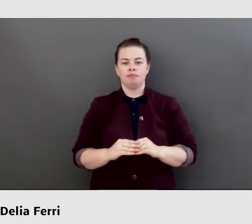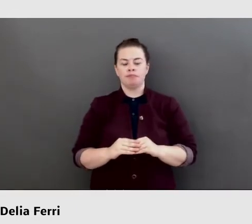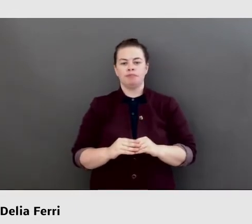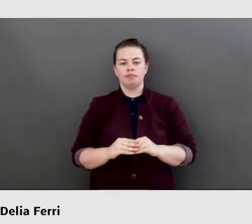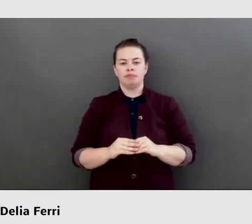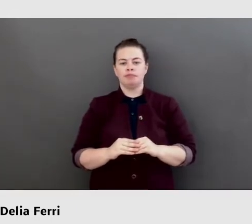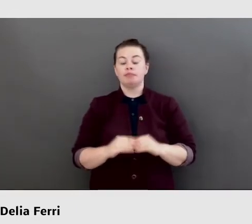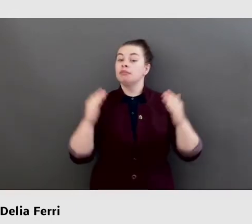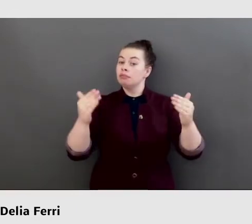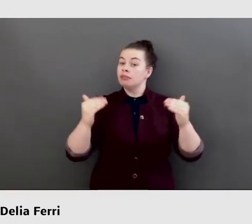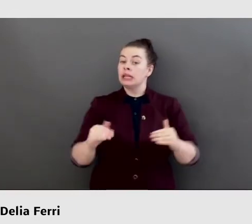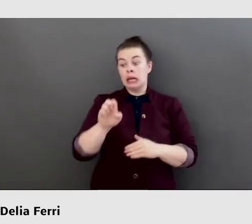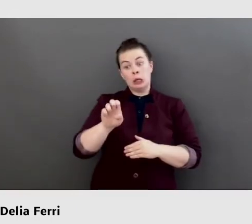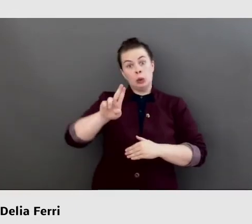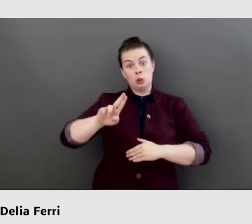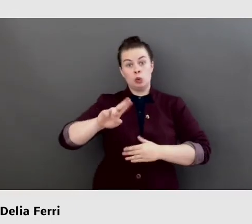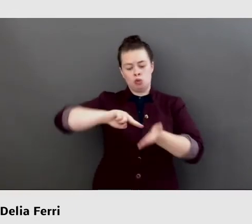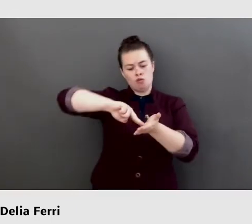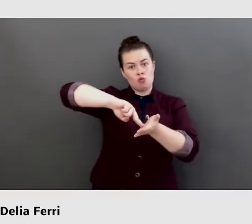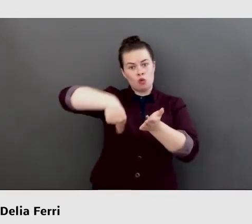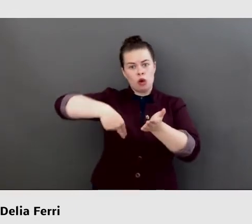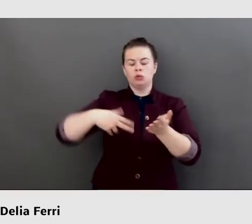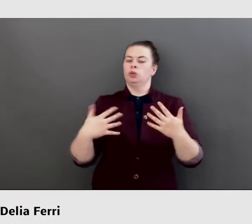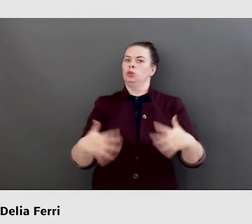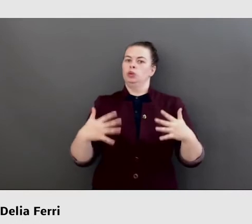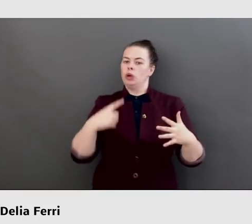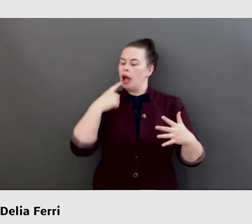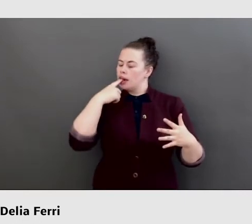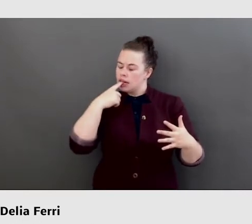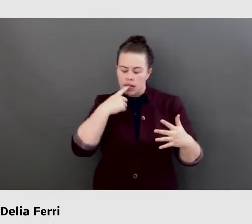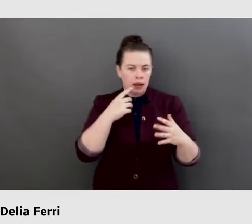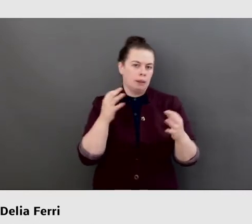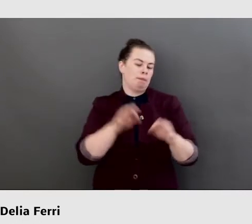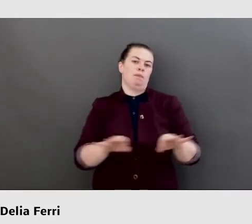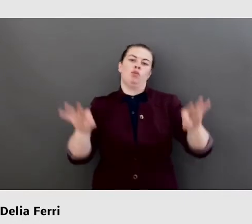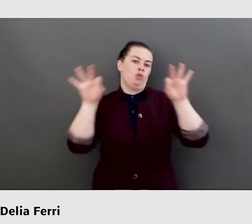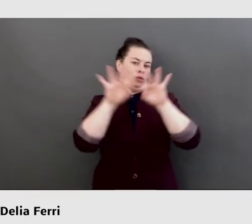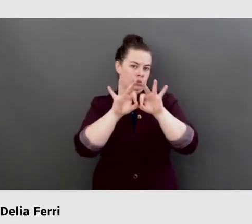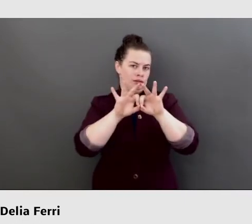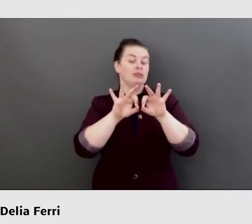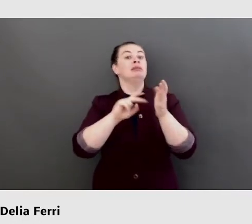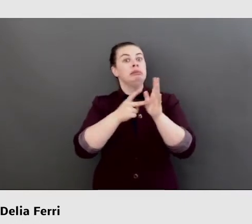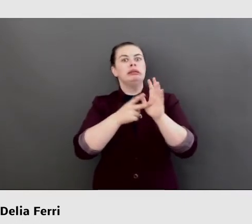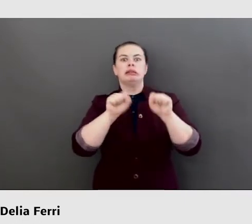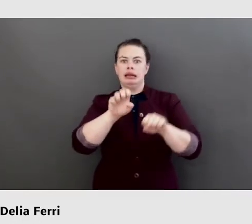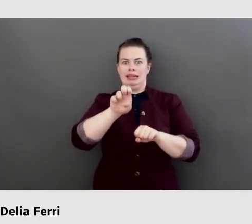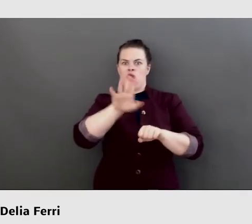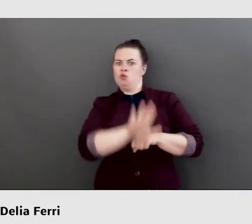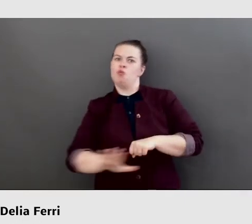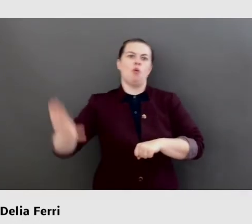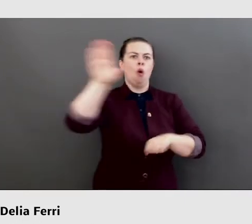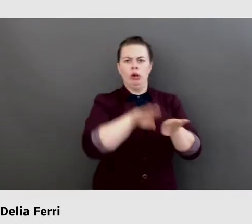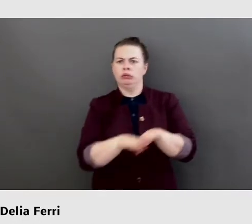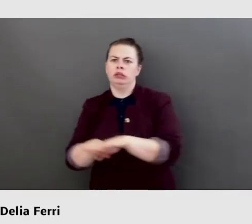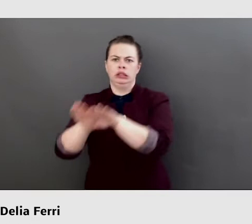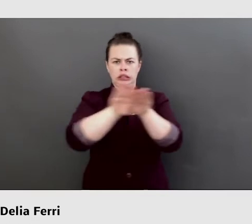EU contracts to secure vaccine are also an important part of a coordinated response, of a